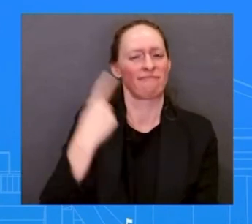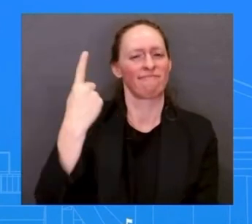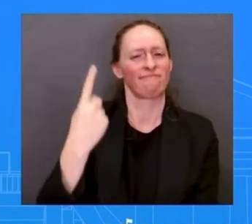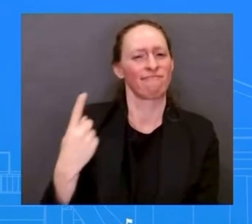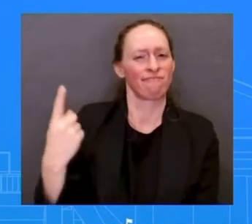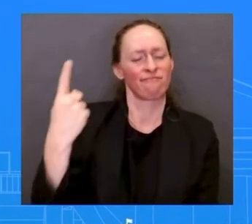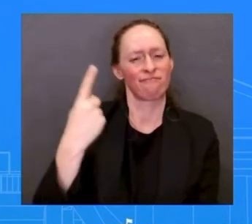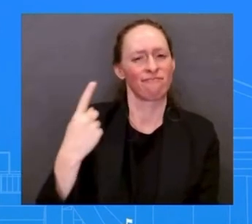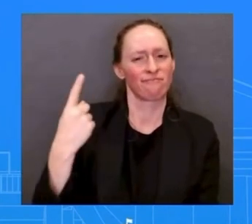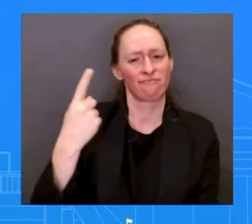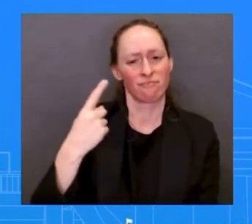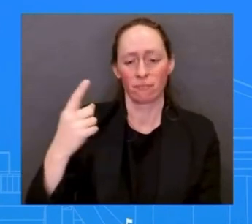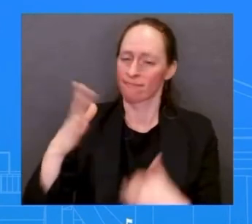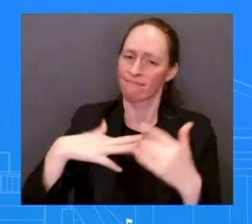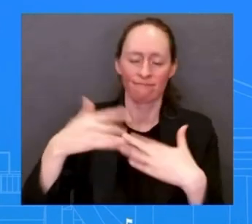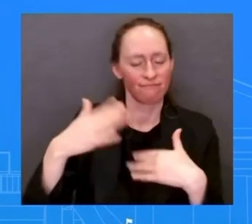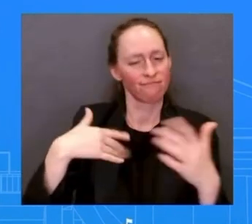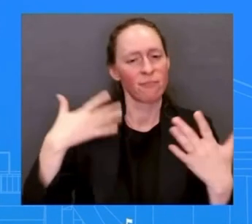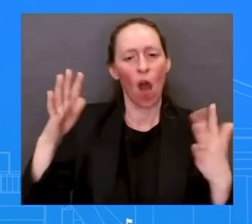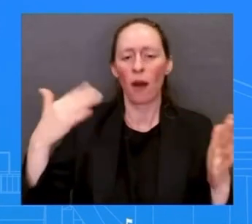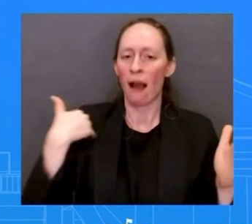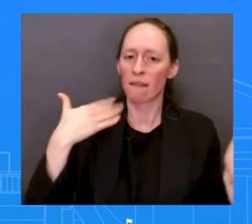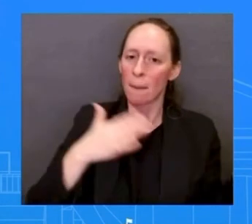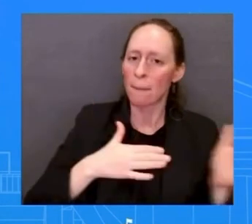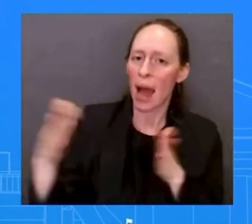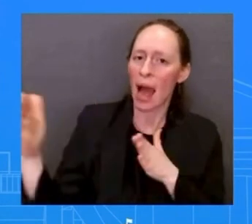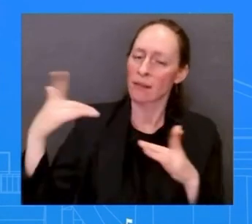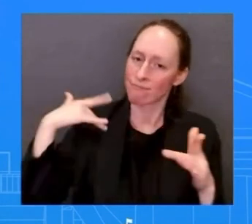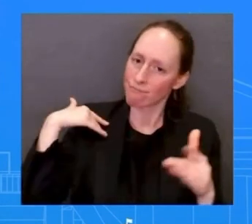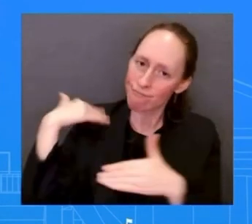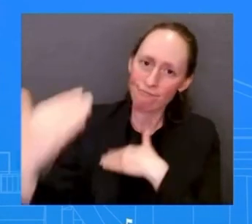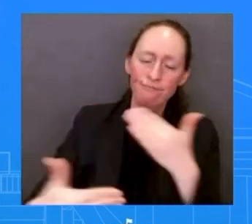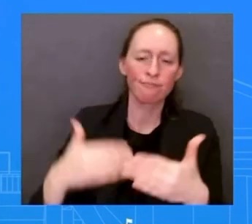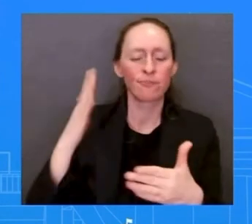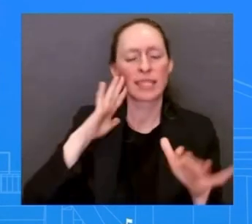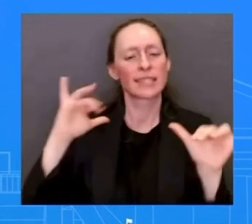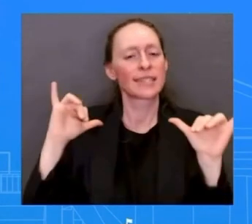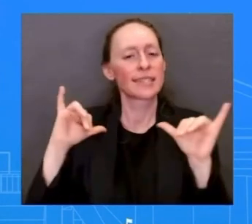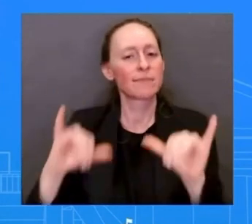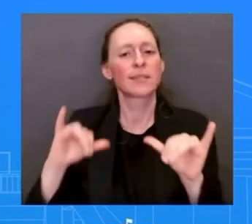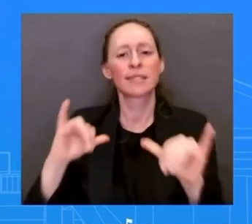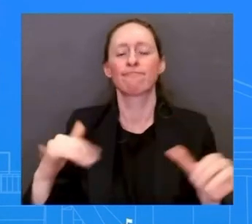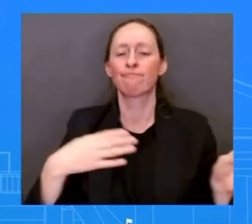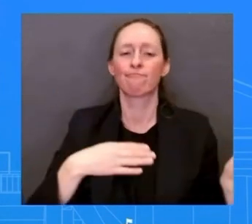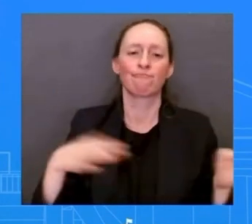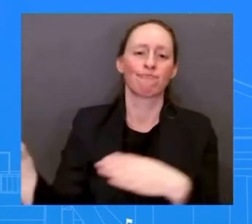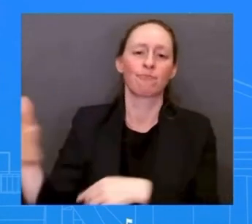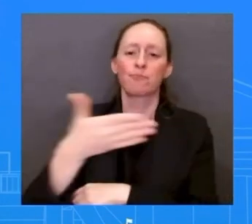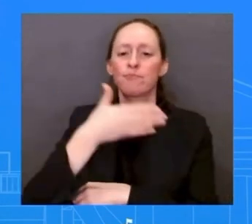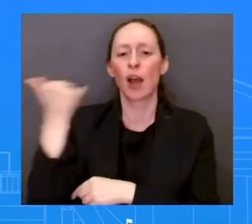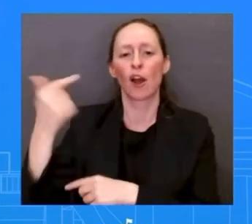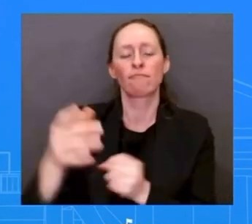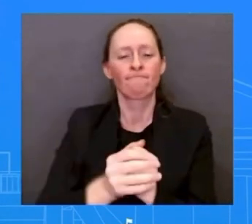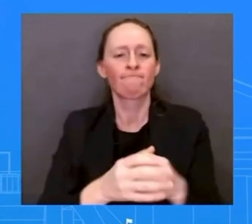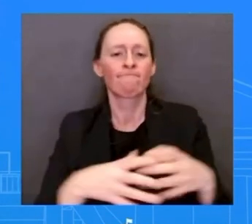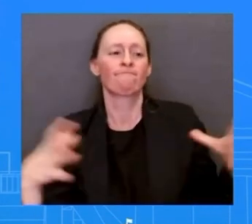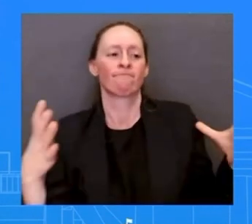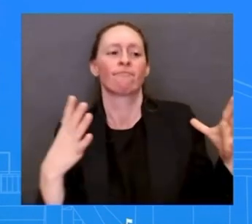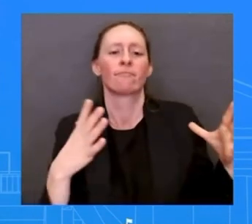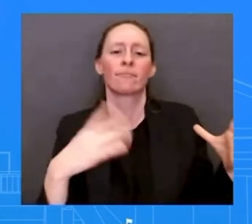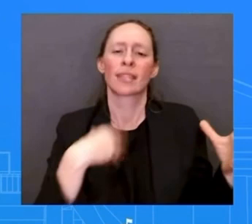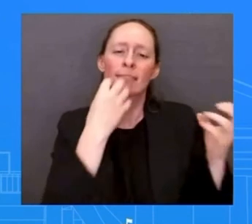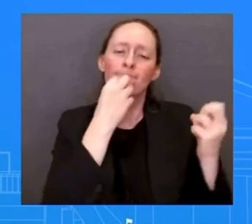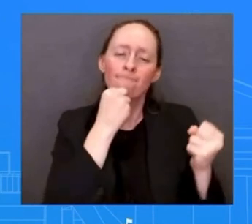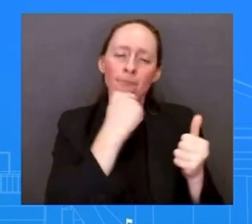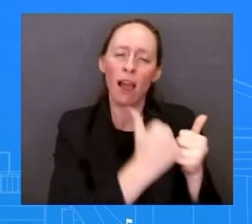sees building the economy, not leaving anybody behind, and not doing a trickle down, but actually doing